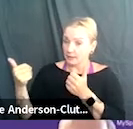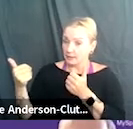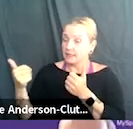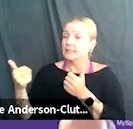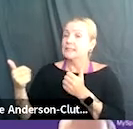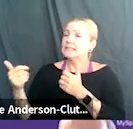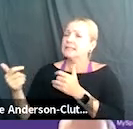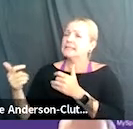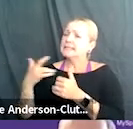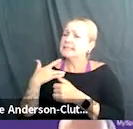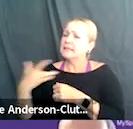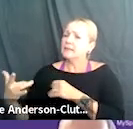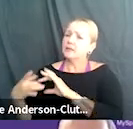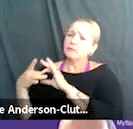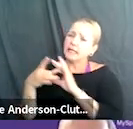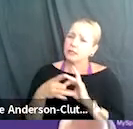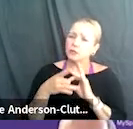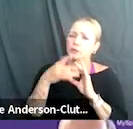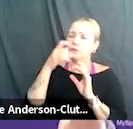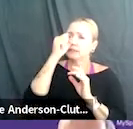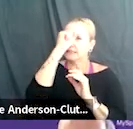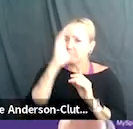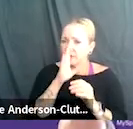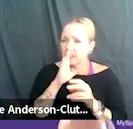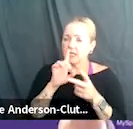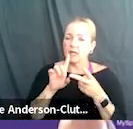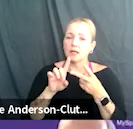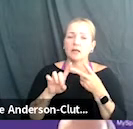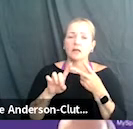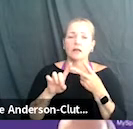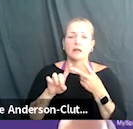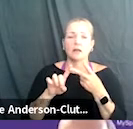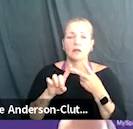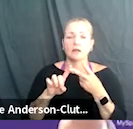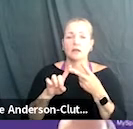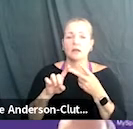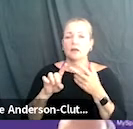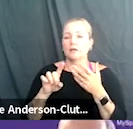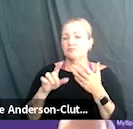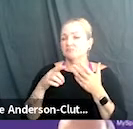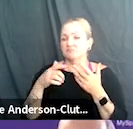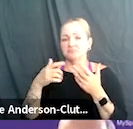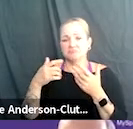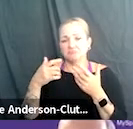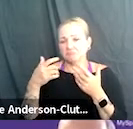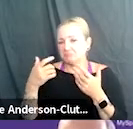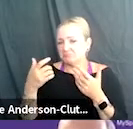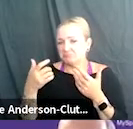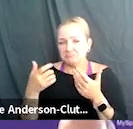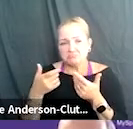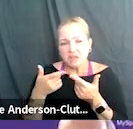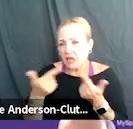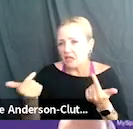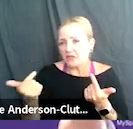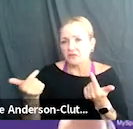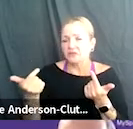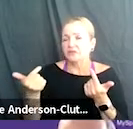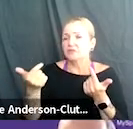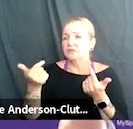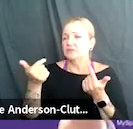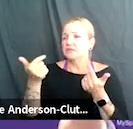catalepsy was seen in these kids. There was no waxy flexibility. I don't think there was any negativism or posturing.